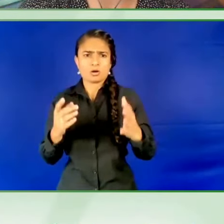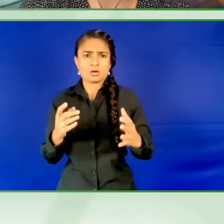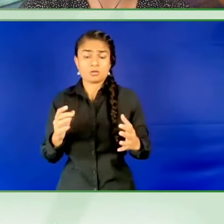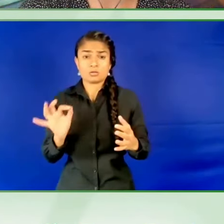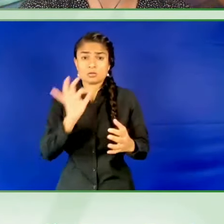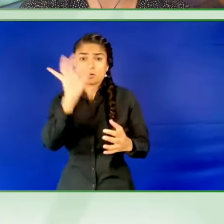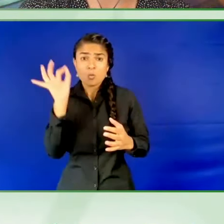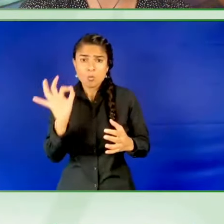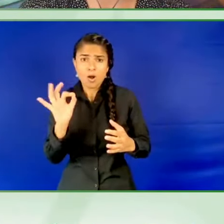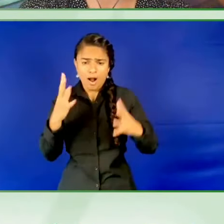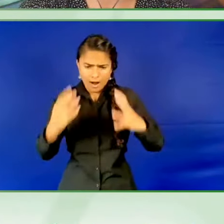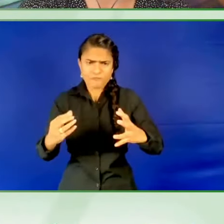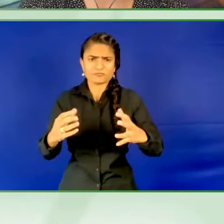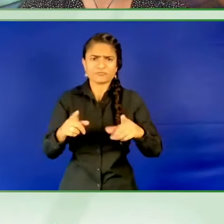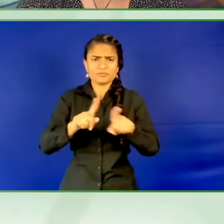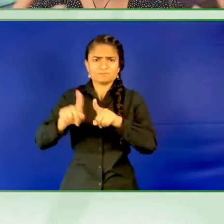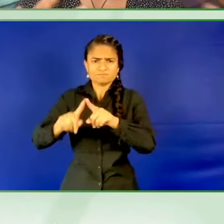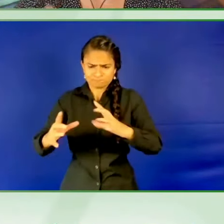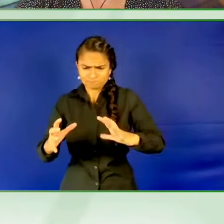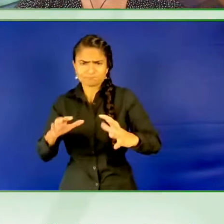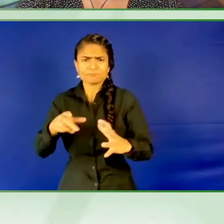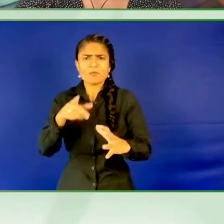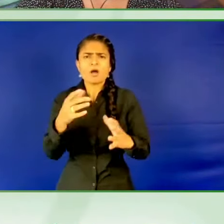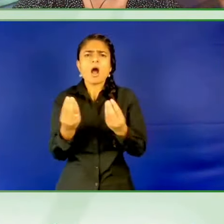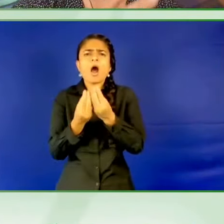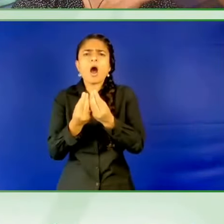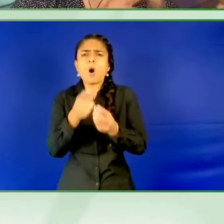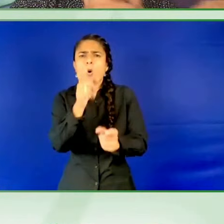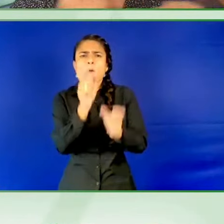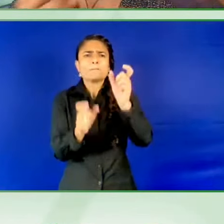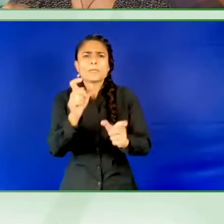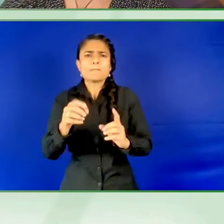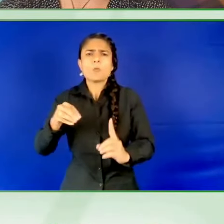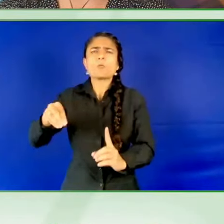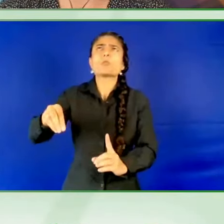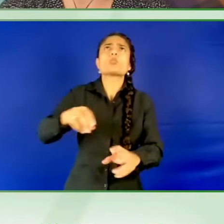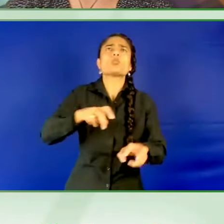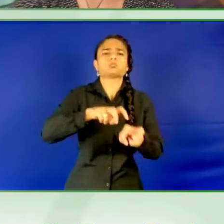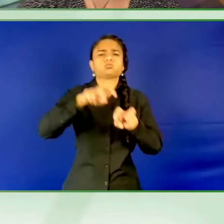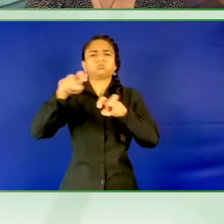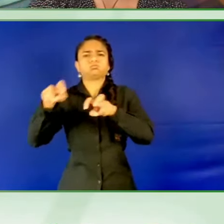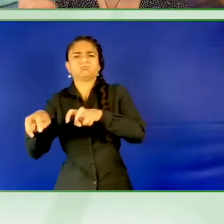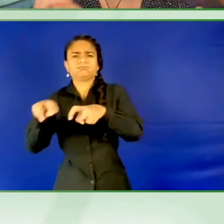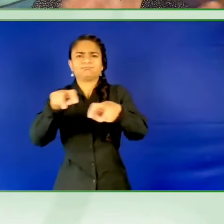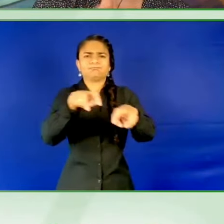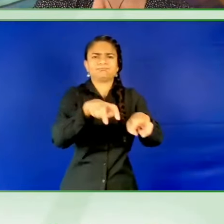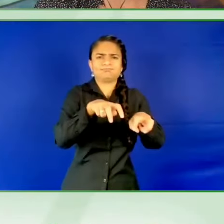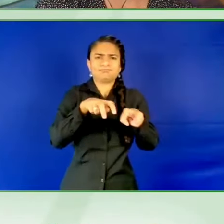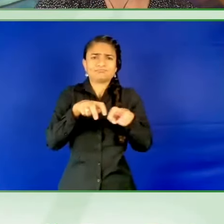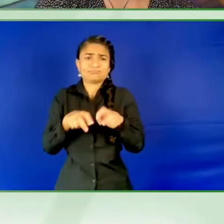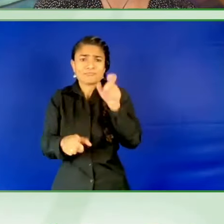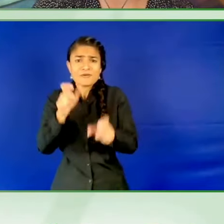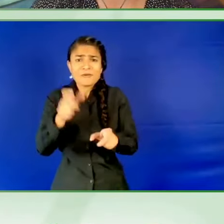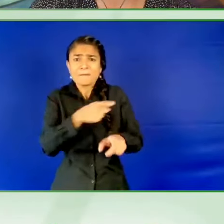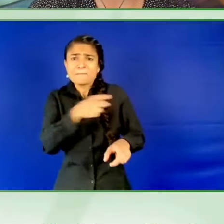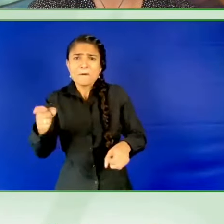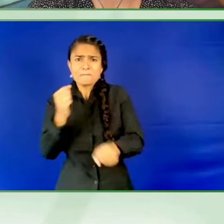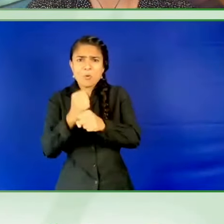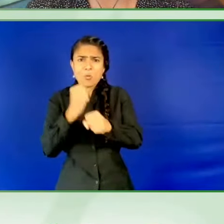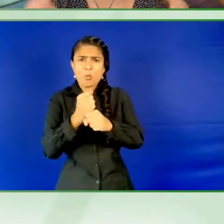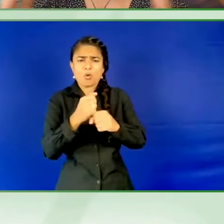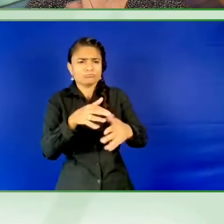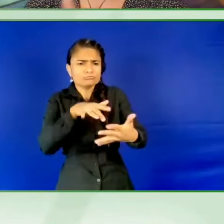covered, and they were very impressed by the information in this model. So something as simple as you can